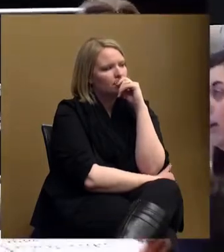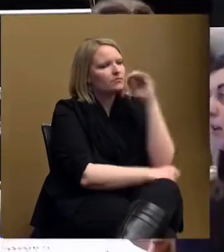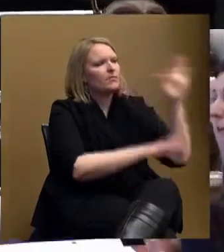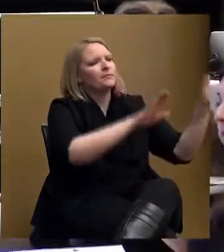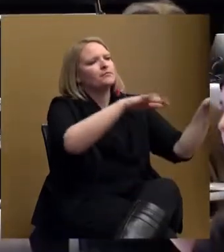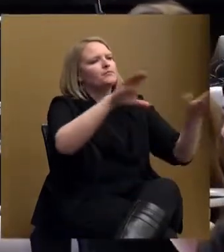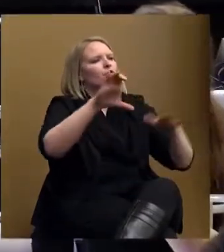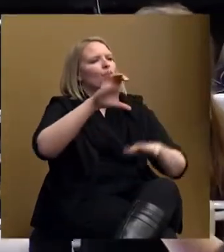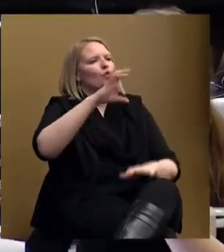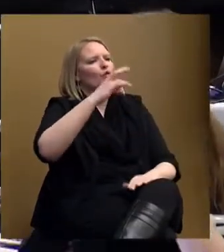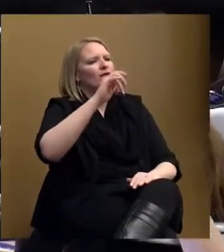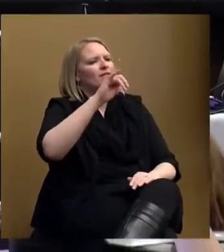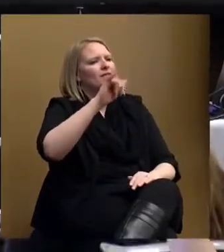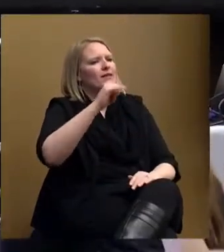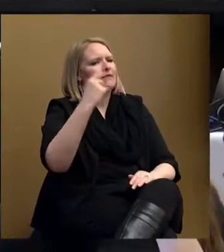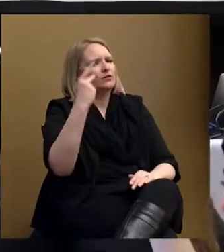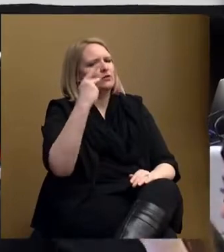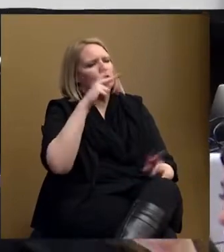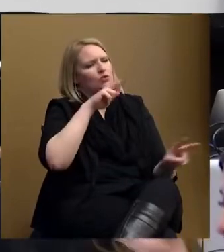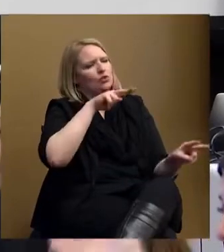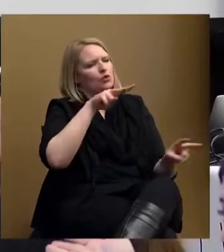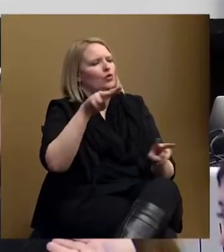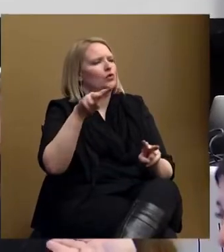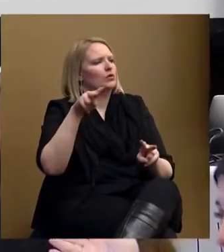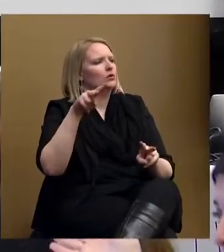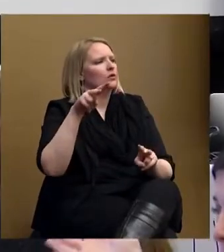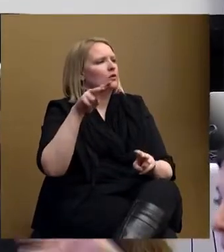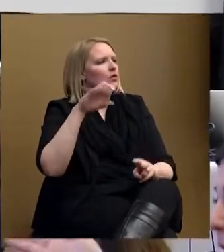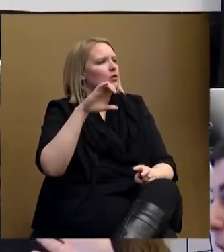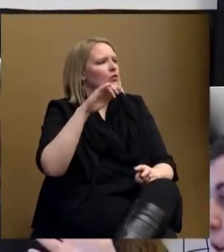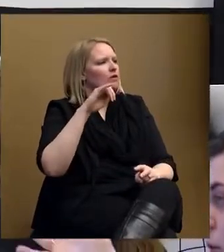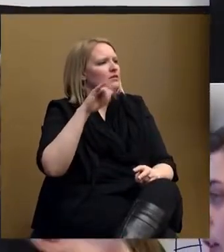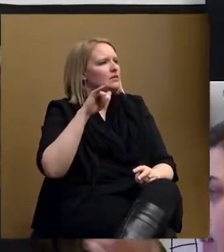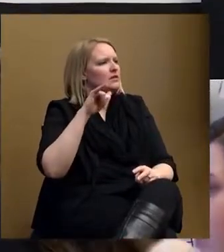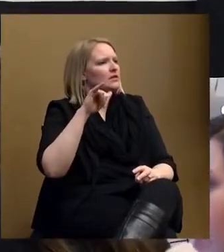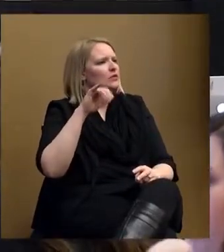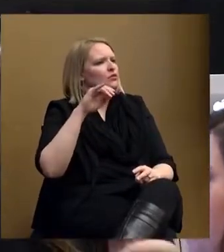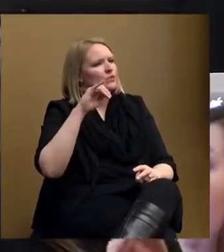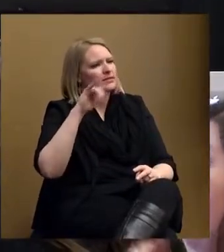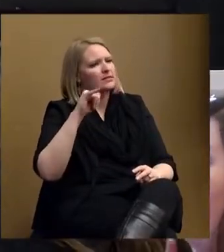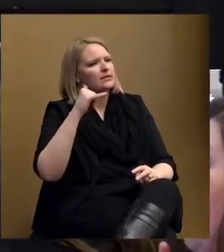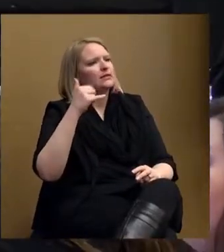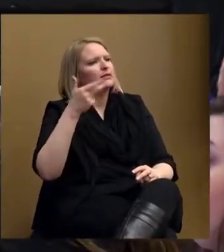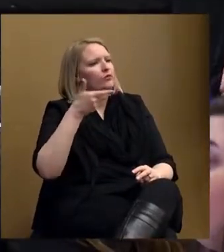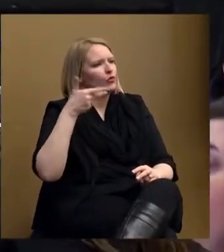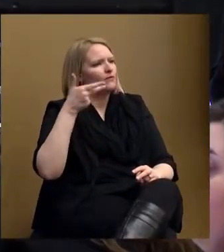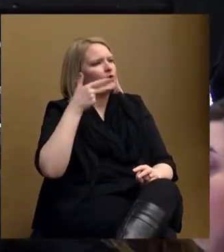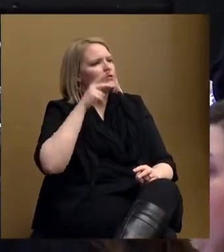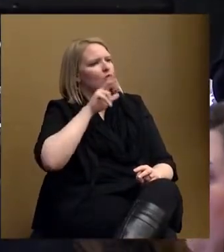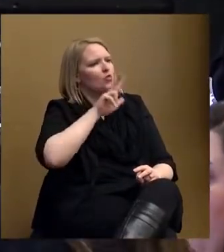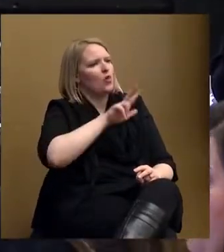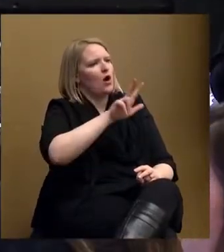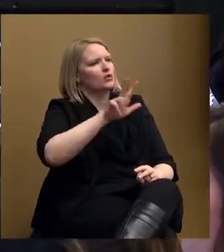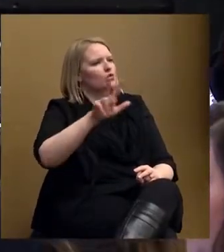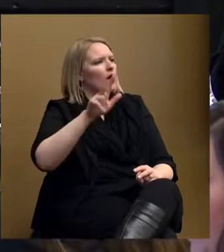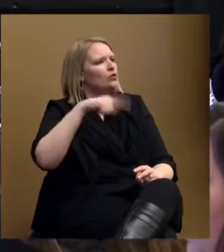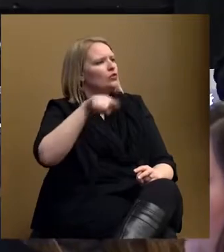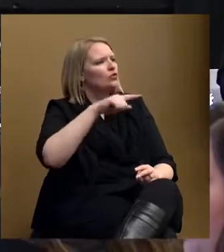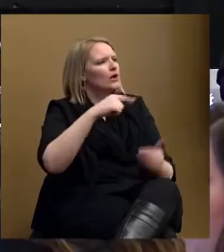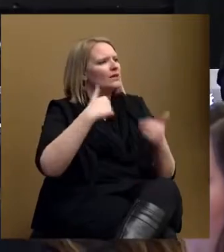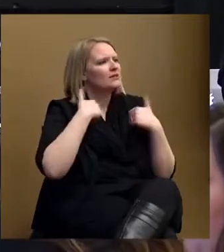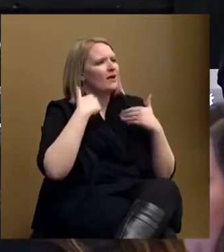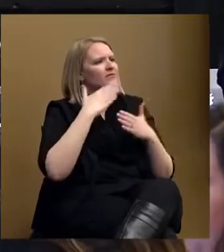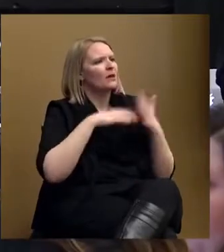Christy and I have walked around and looked, Christy and I have walked around and looked at, you guys have